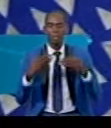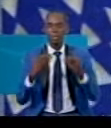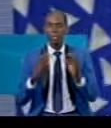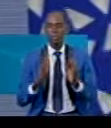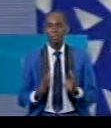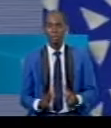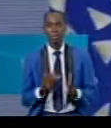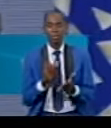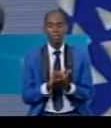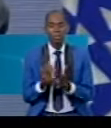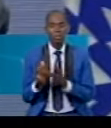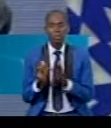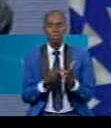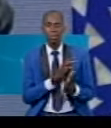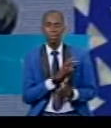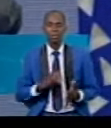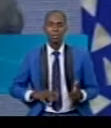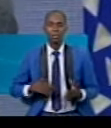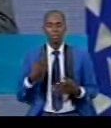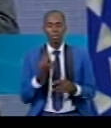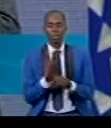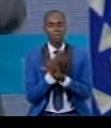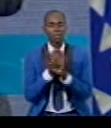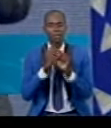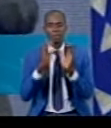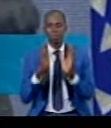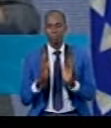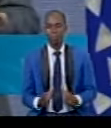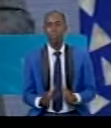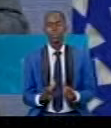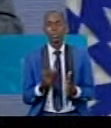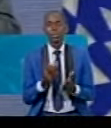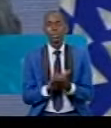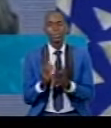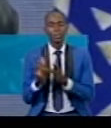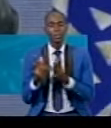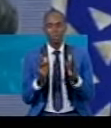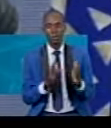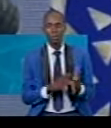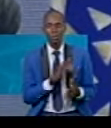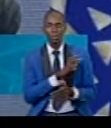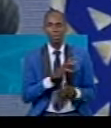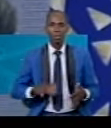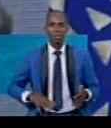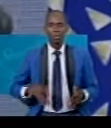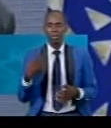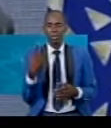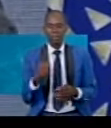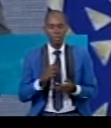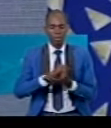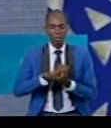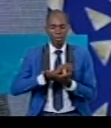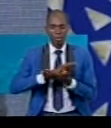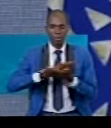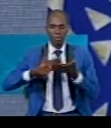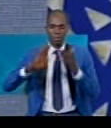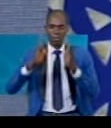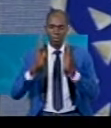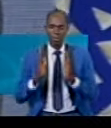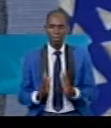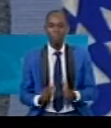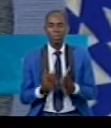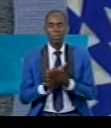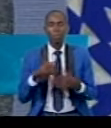that Jesus Christ is a redeemer, that Jesus Christ is the sanctifier that makes us